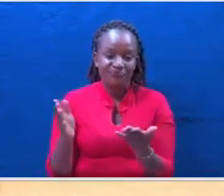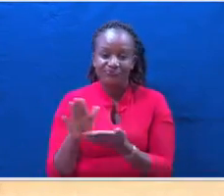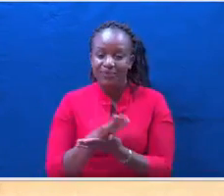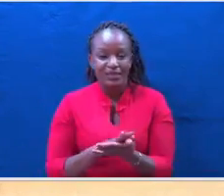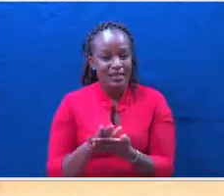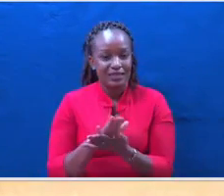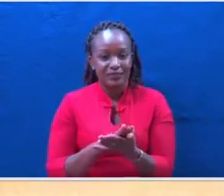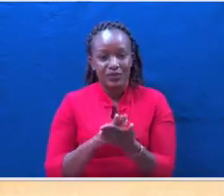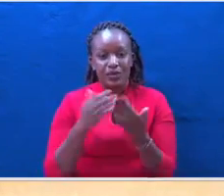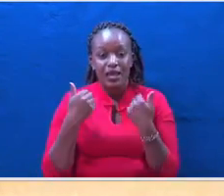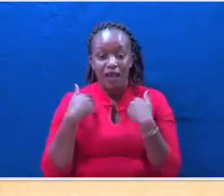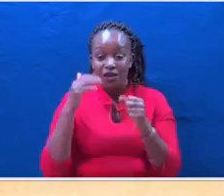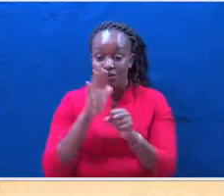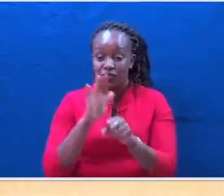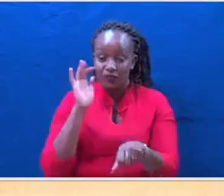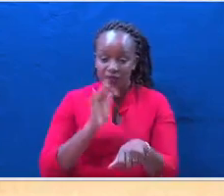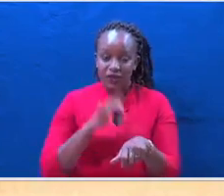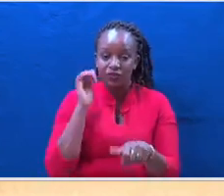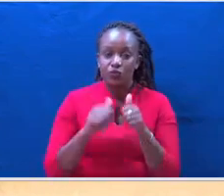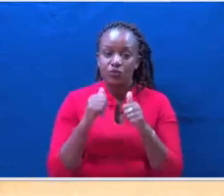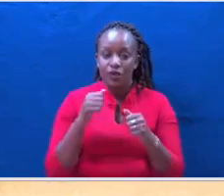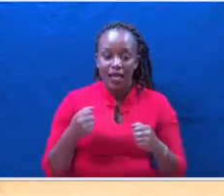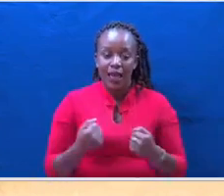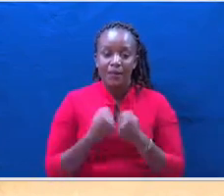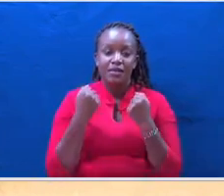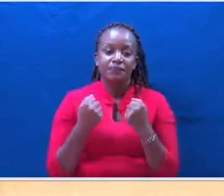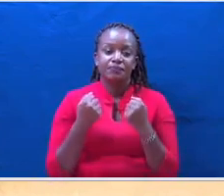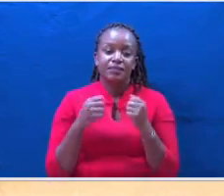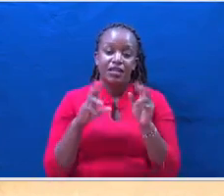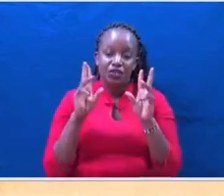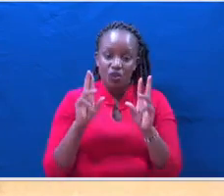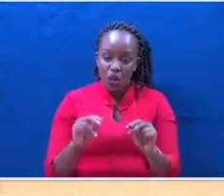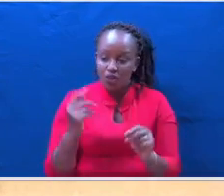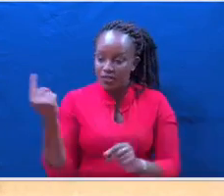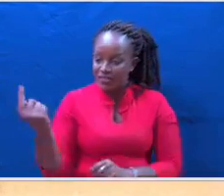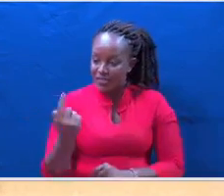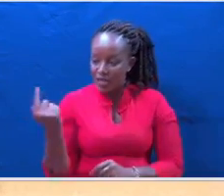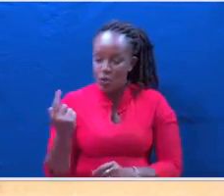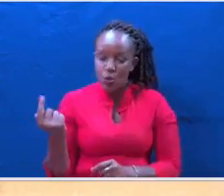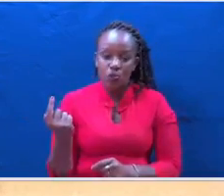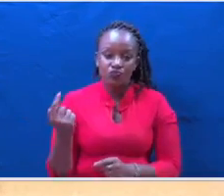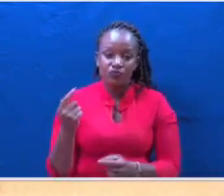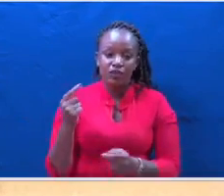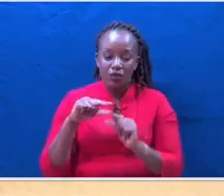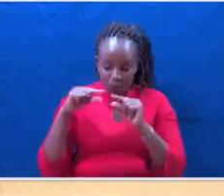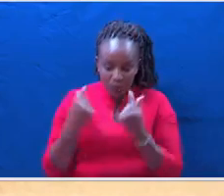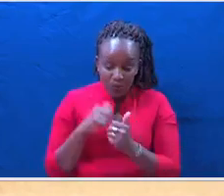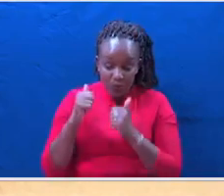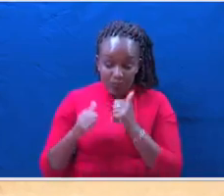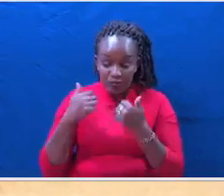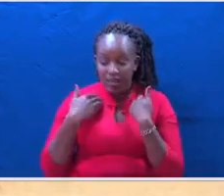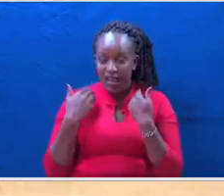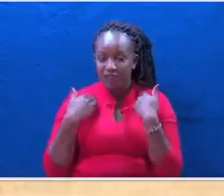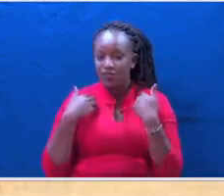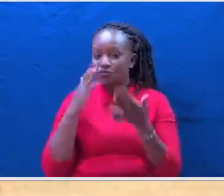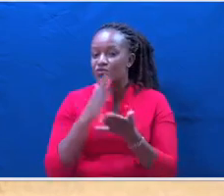there's so much effect that is going to happen in the ecosystem, and there's no single species that exists on itself. So there's a ripple effect